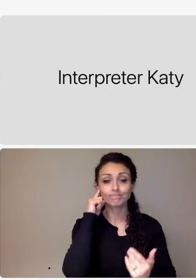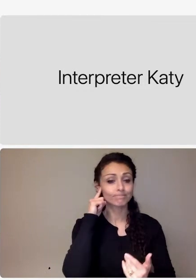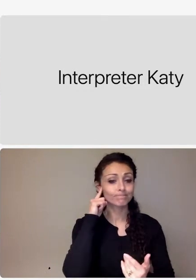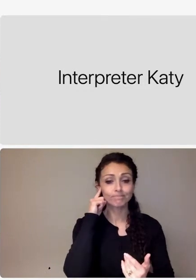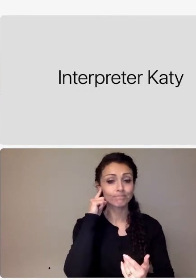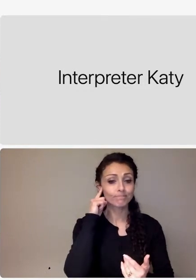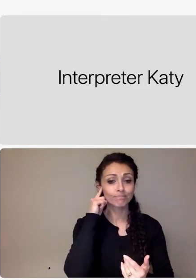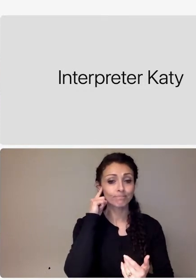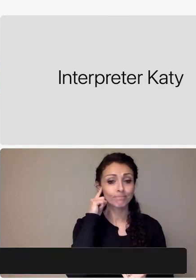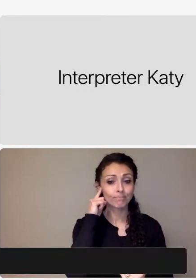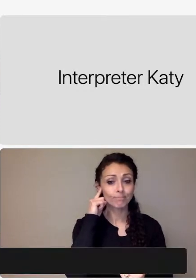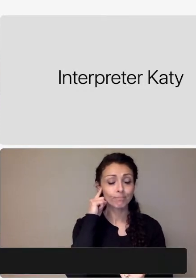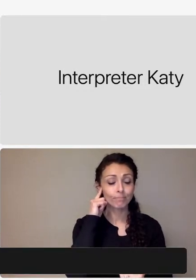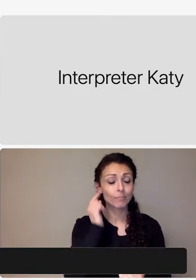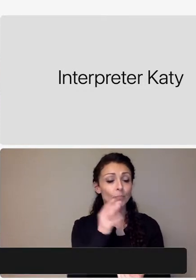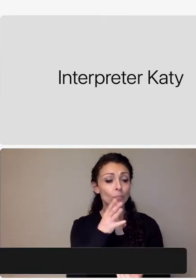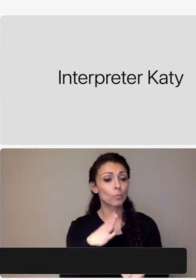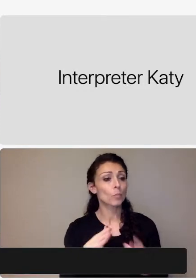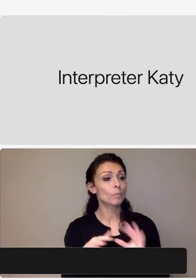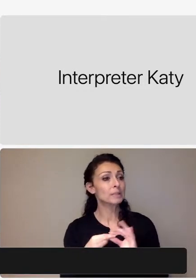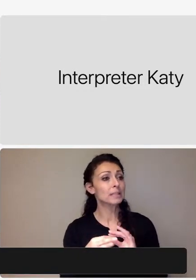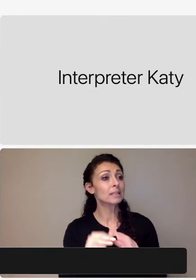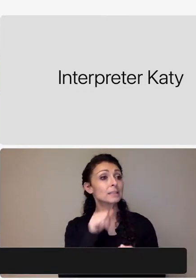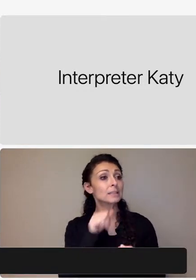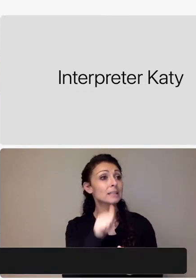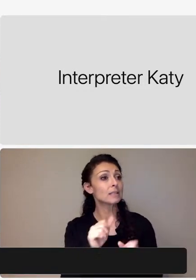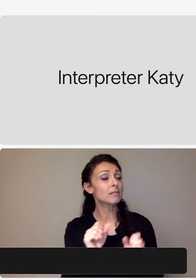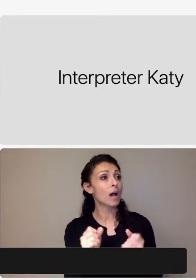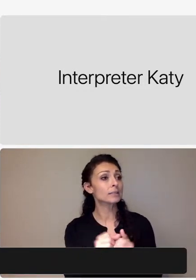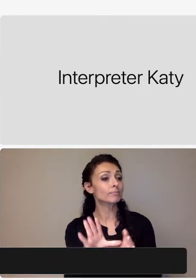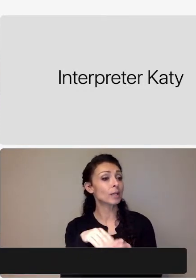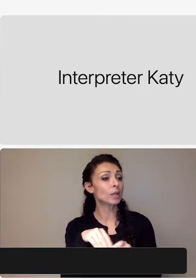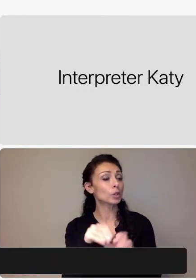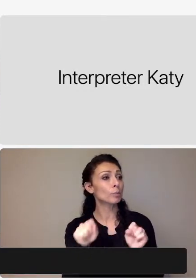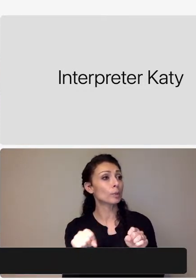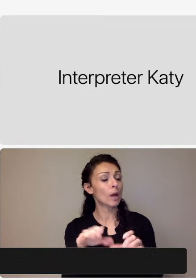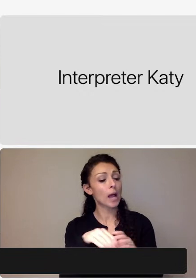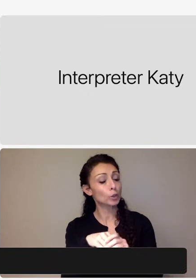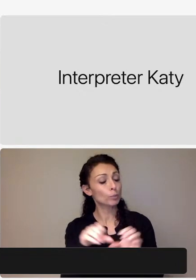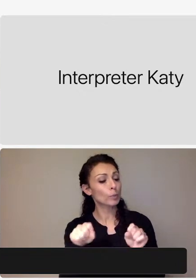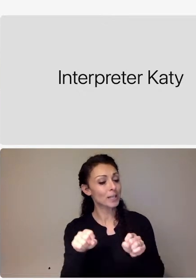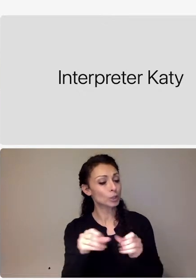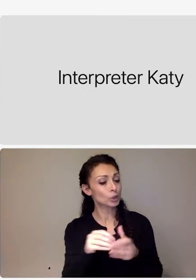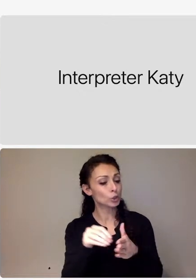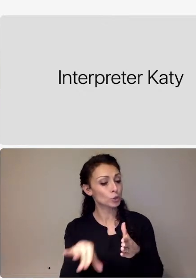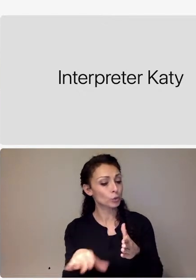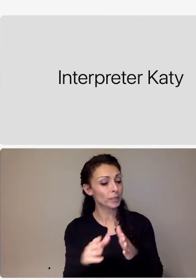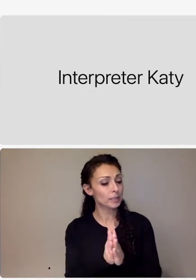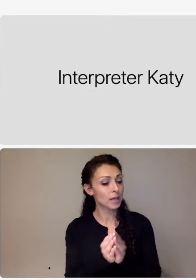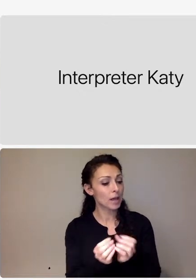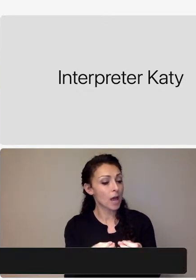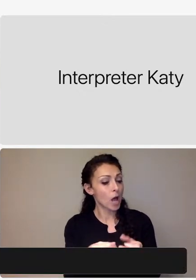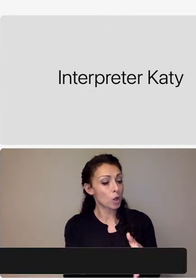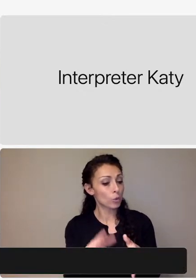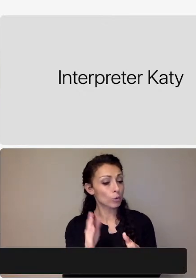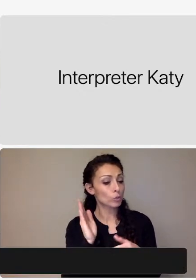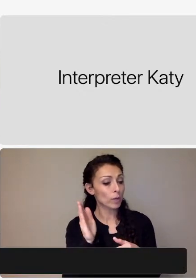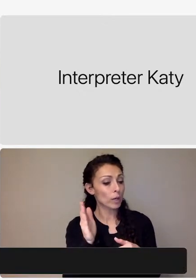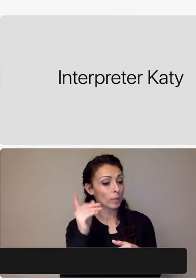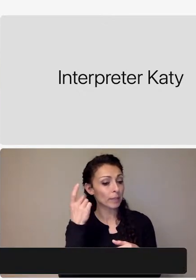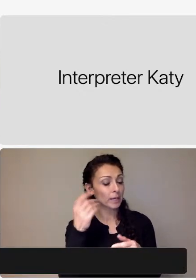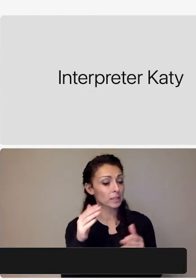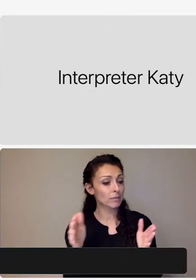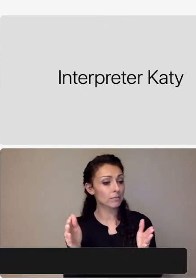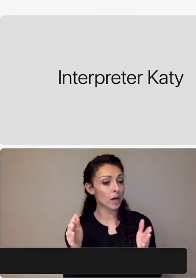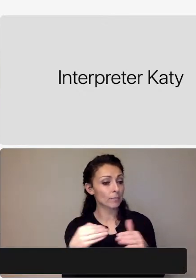so that did not include potential students that we may lose to enrollment um depending on what the governor's